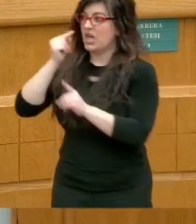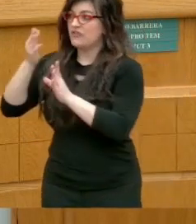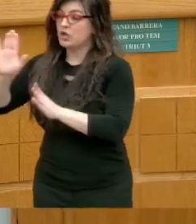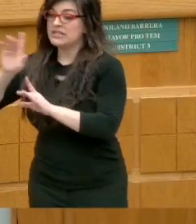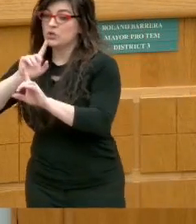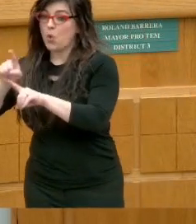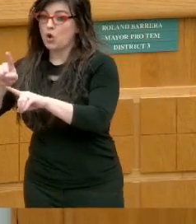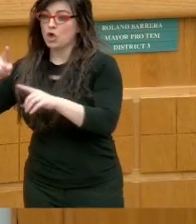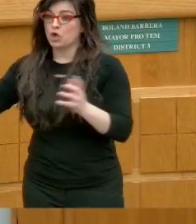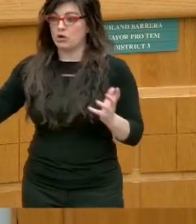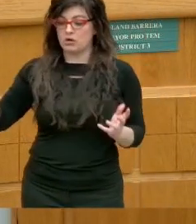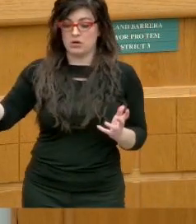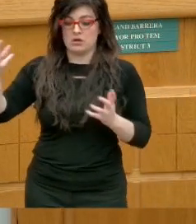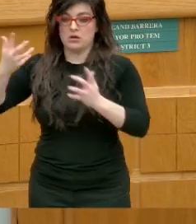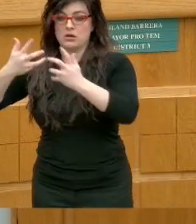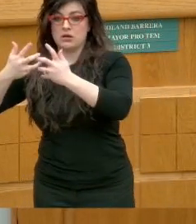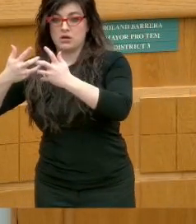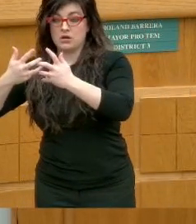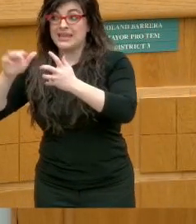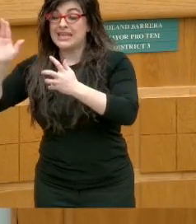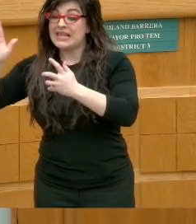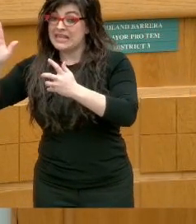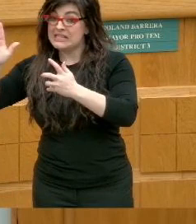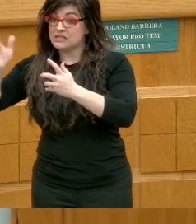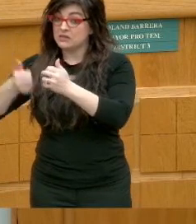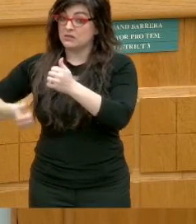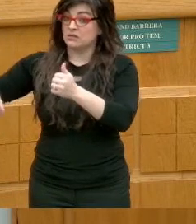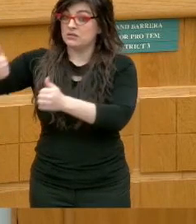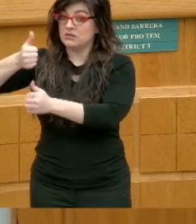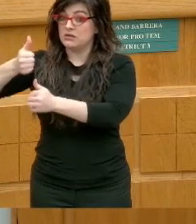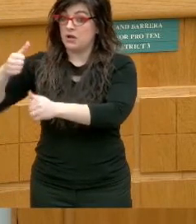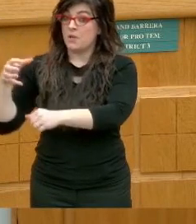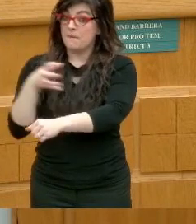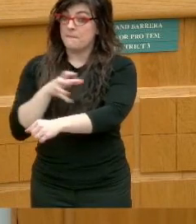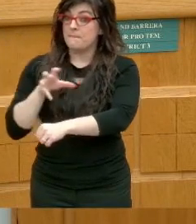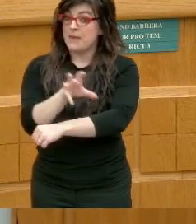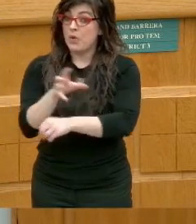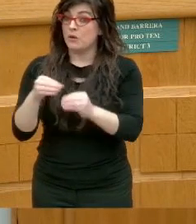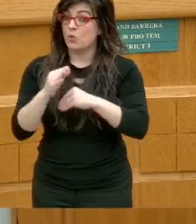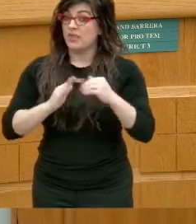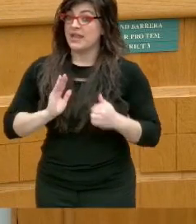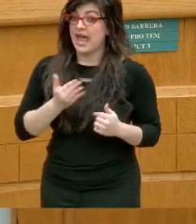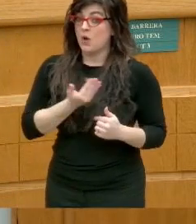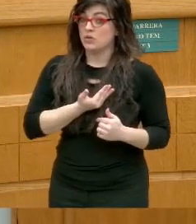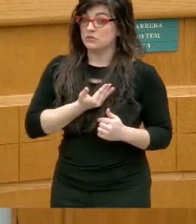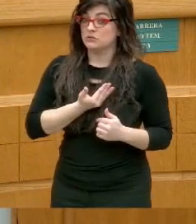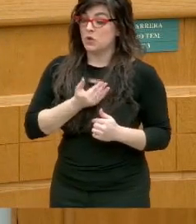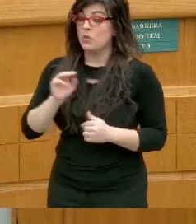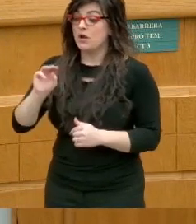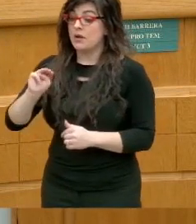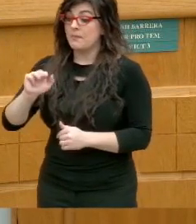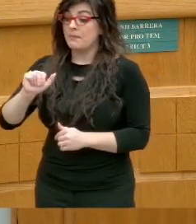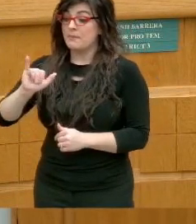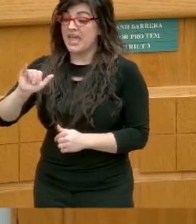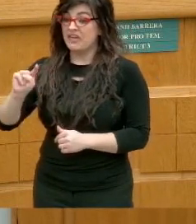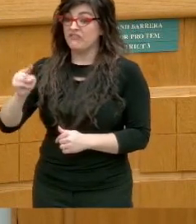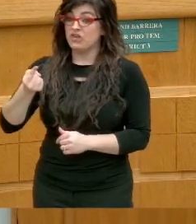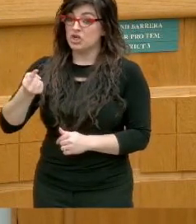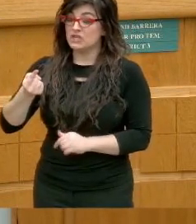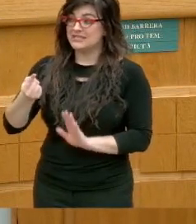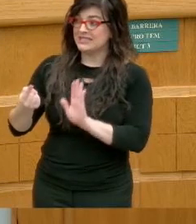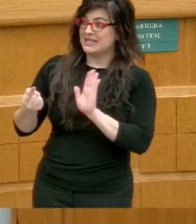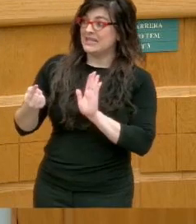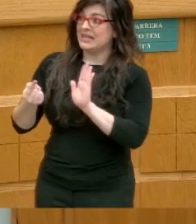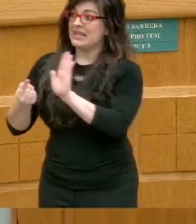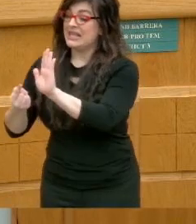his orders supersede ours, and on Friday, May 1st, his come into effect and our old orders go away. We adopt